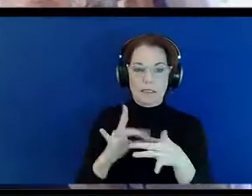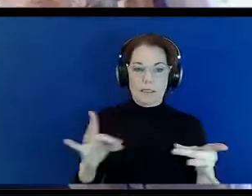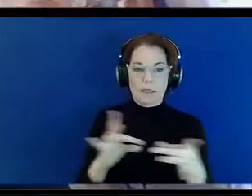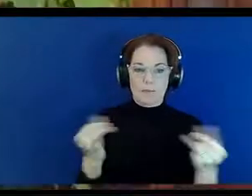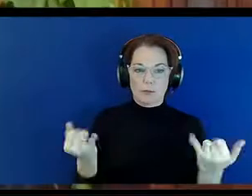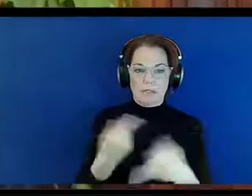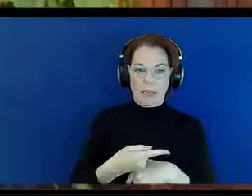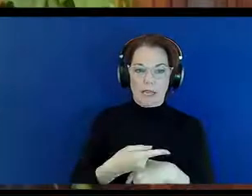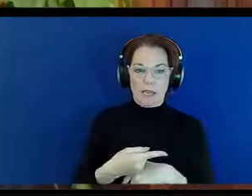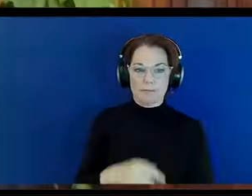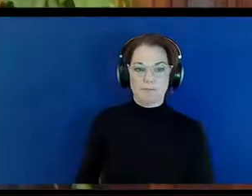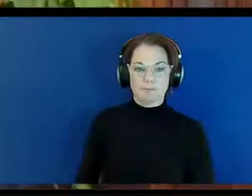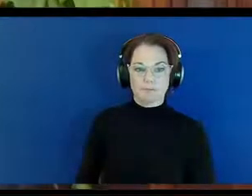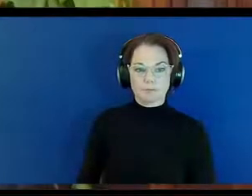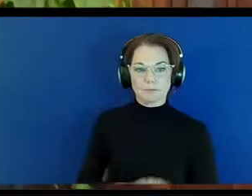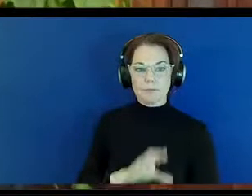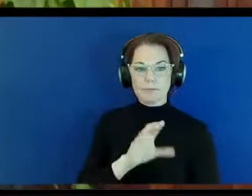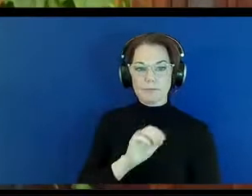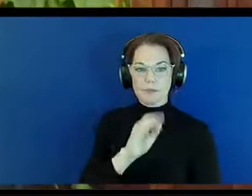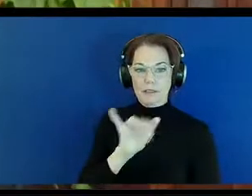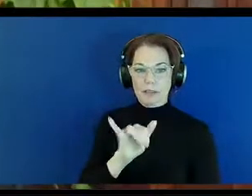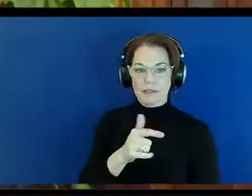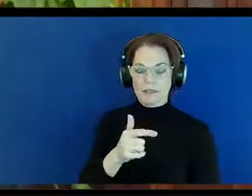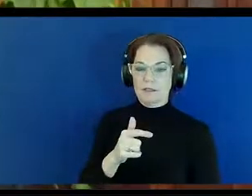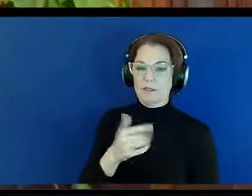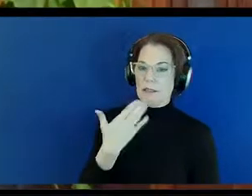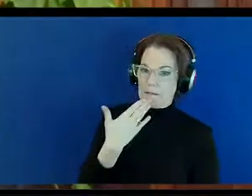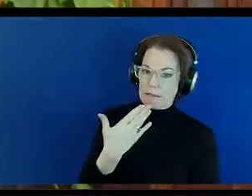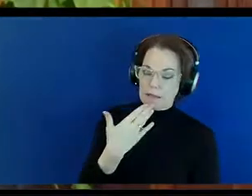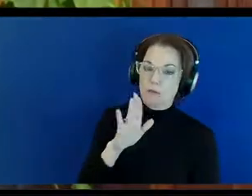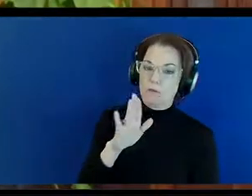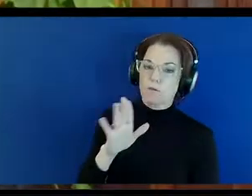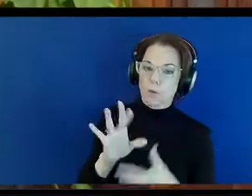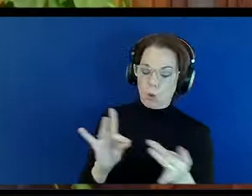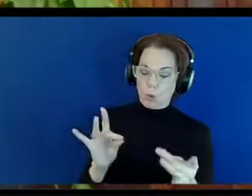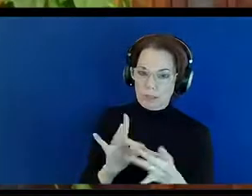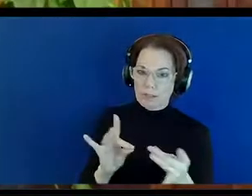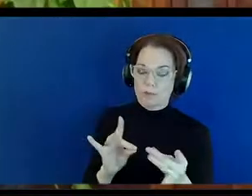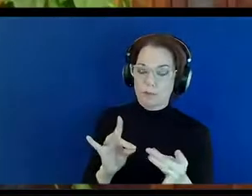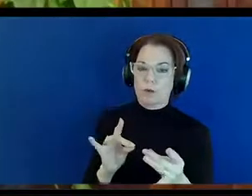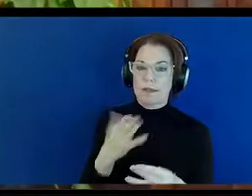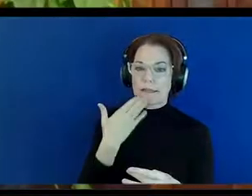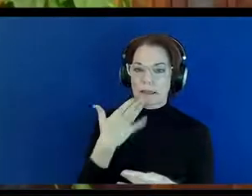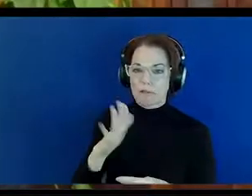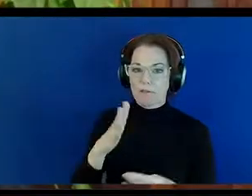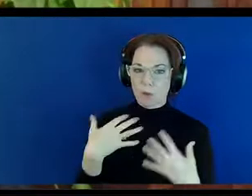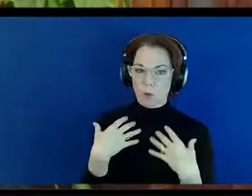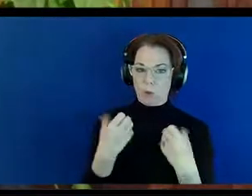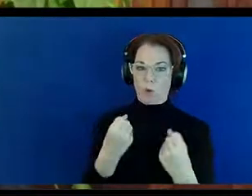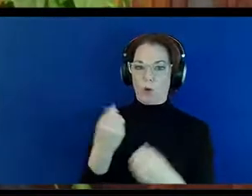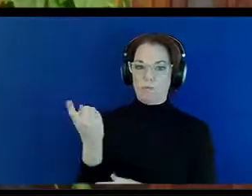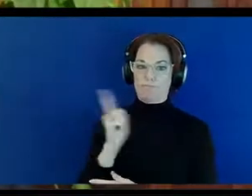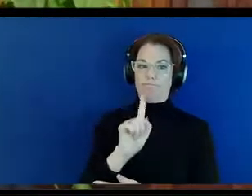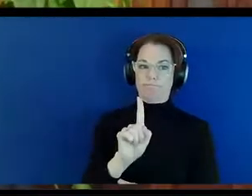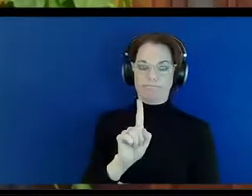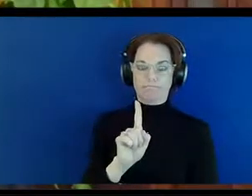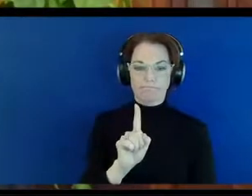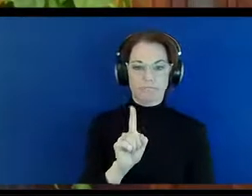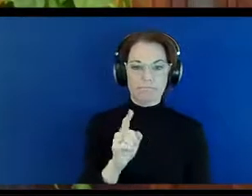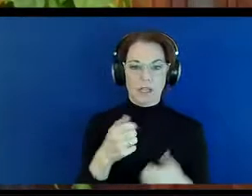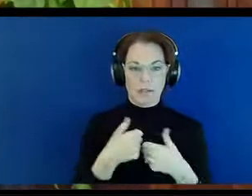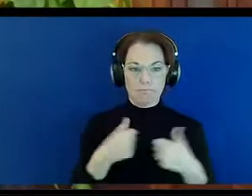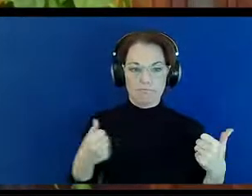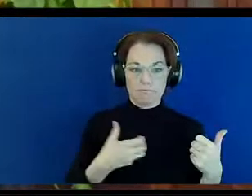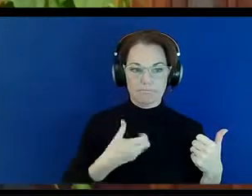Ms. McGee, thank you for your testimony and your courage in coming forward to talk not only today, but I know on many